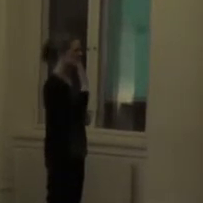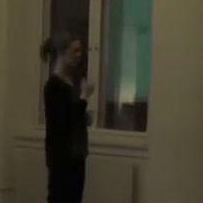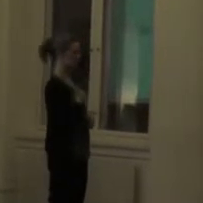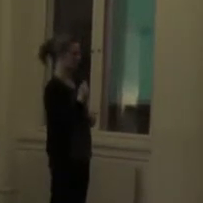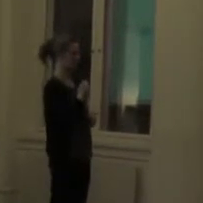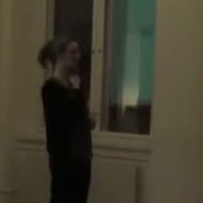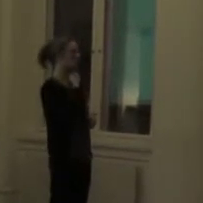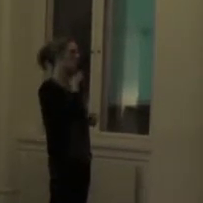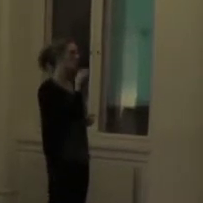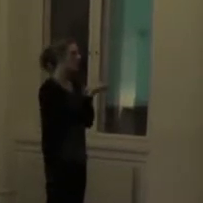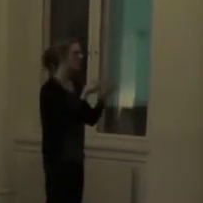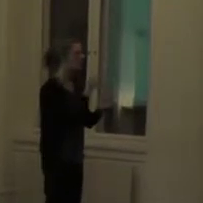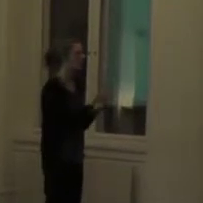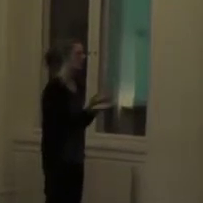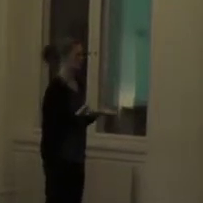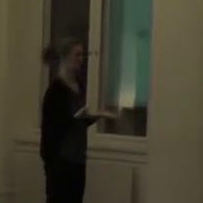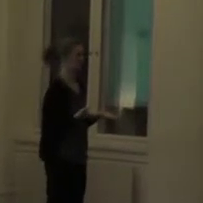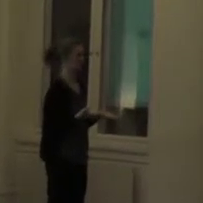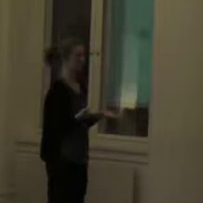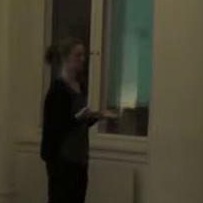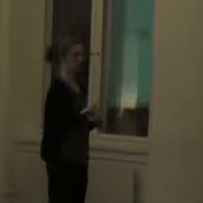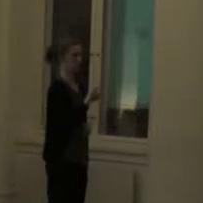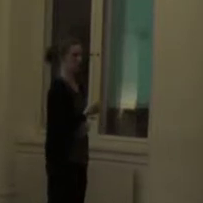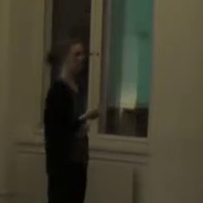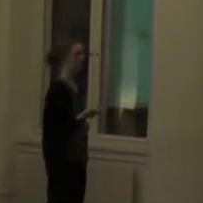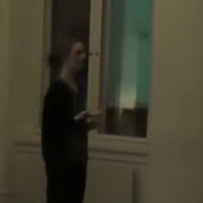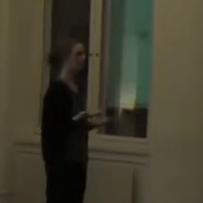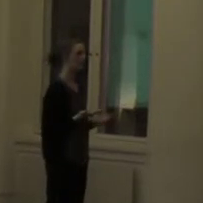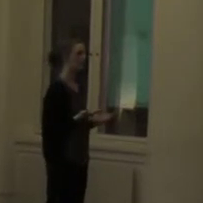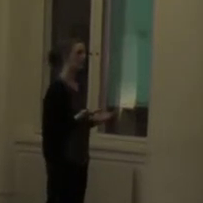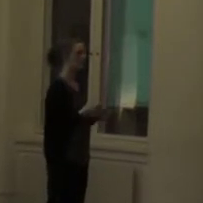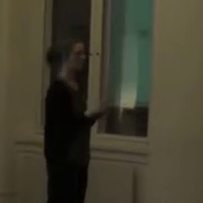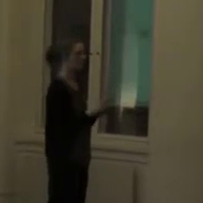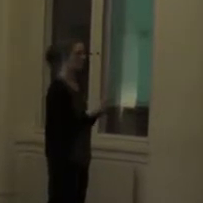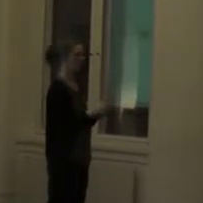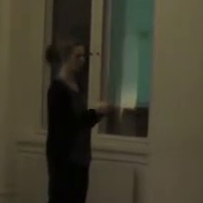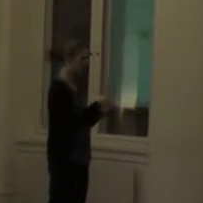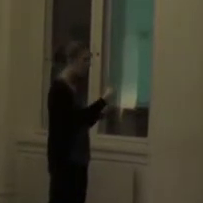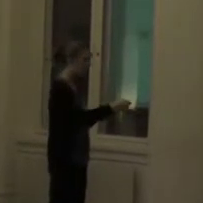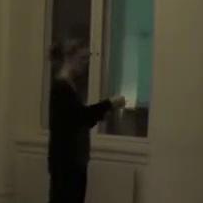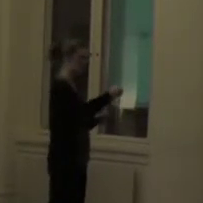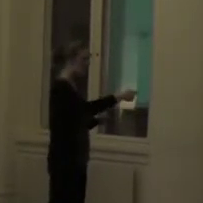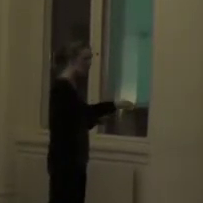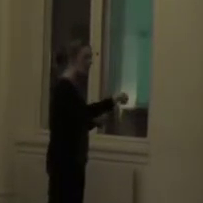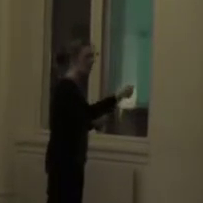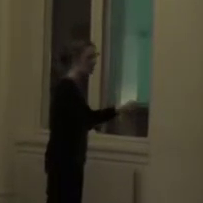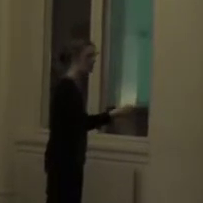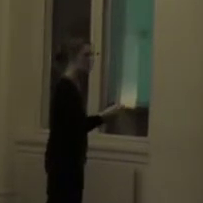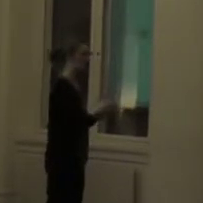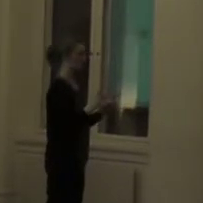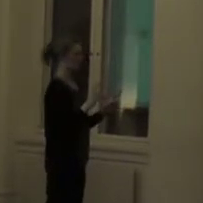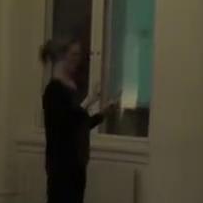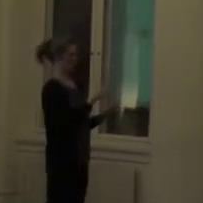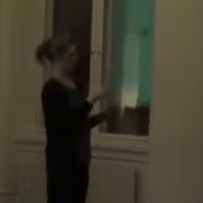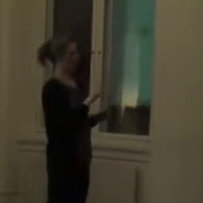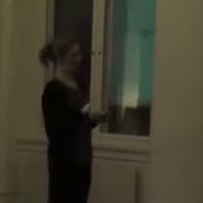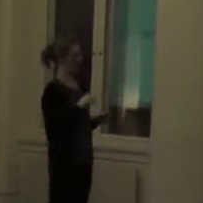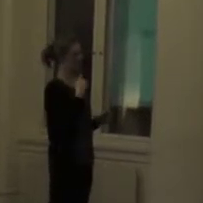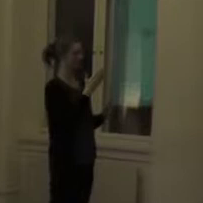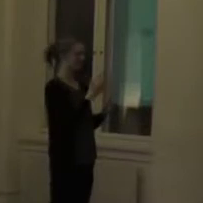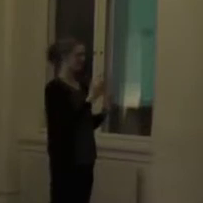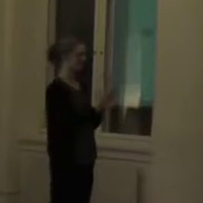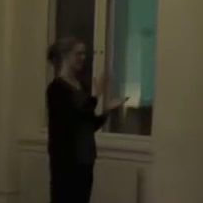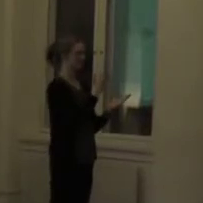will start assessing the story. So how long more will it take before they get the final